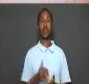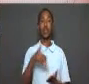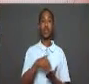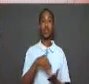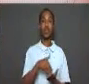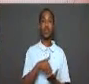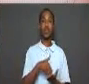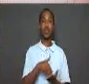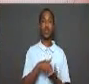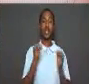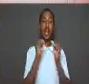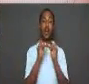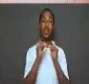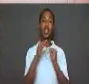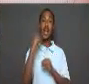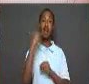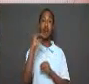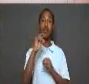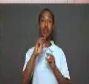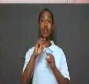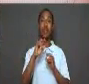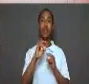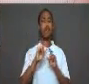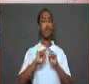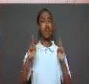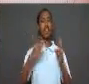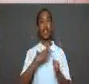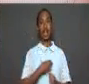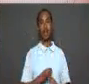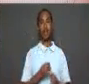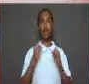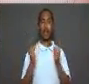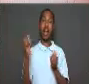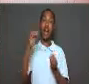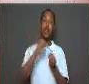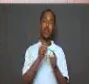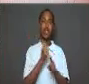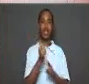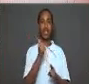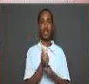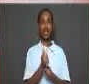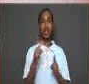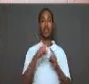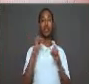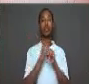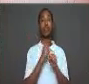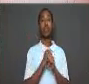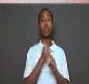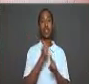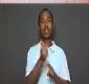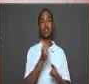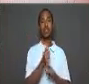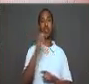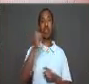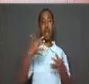Also, a calculated amount of various elements can be added to the steel to form steel